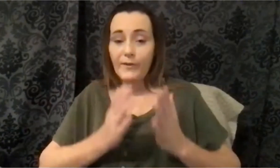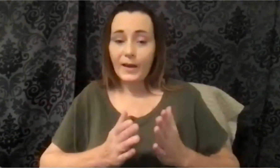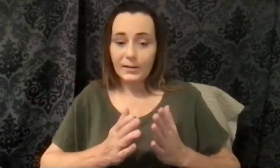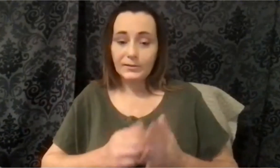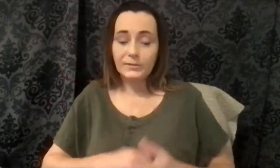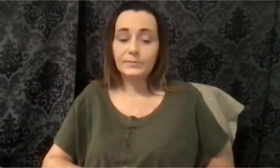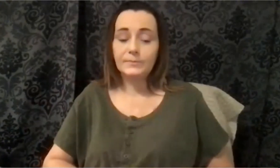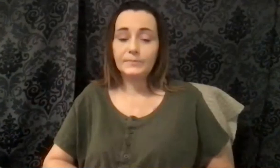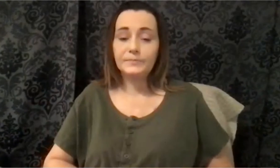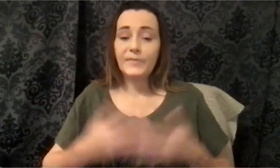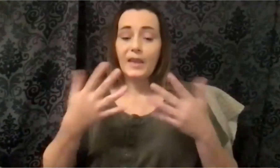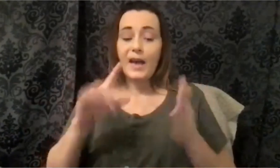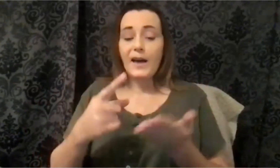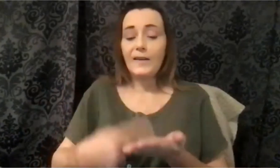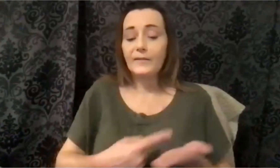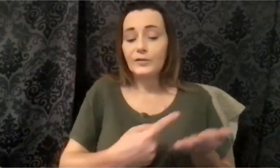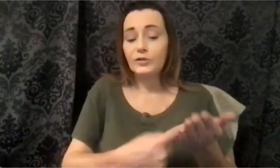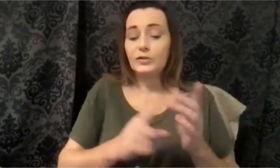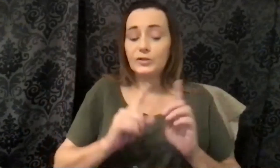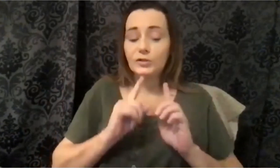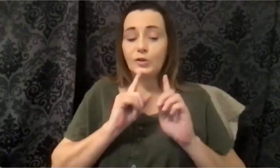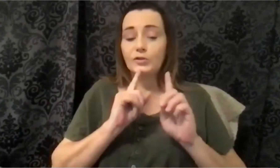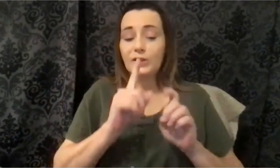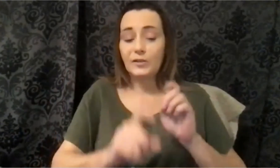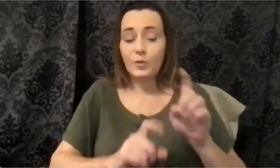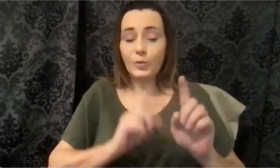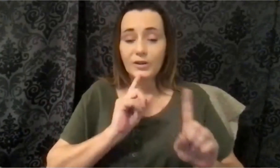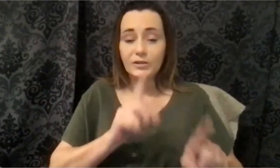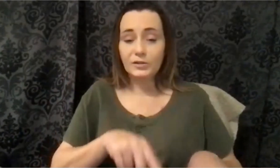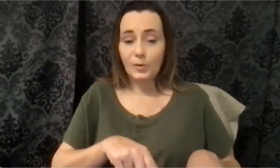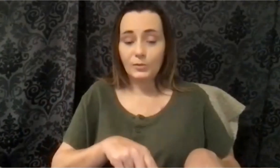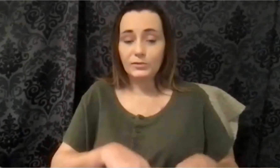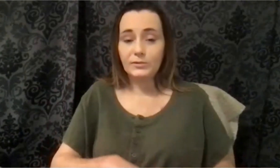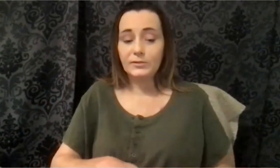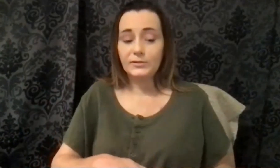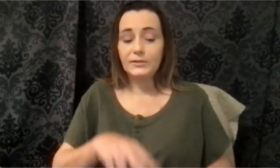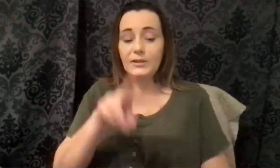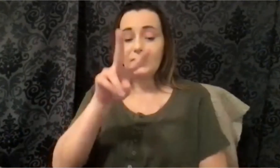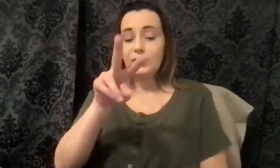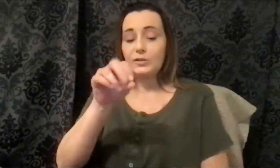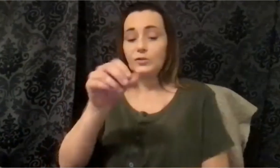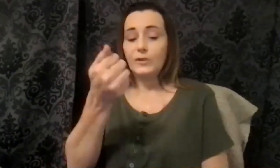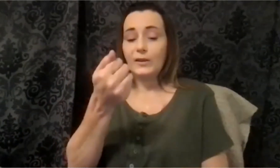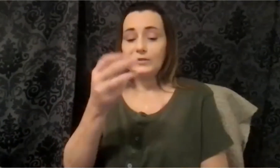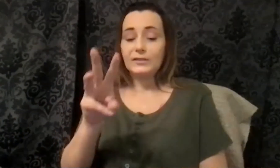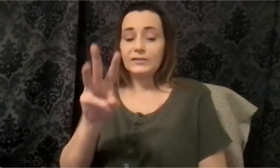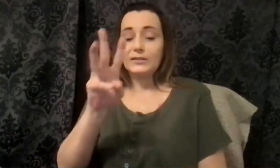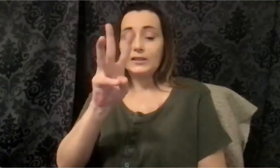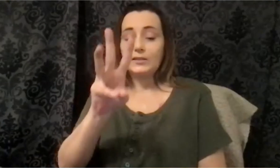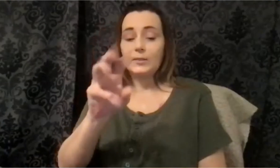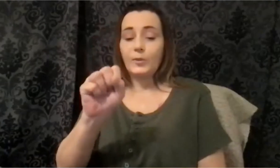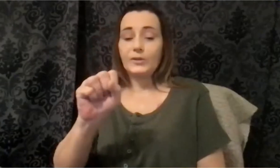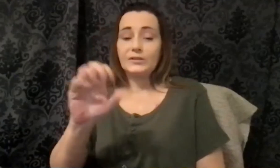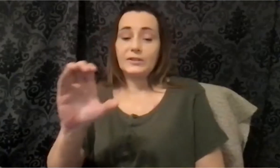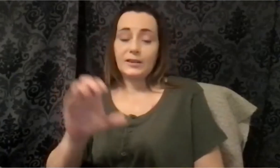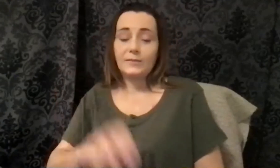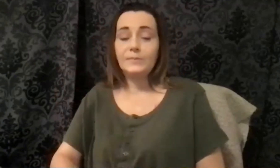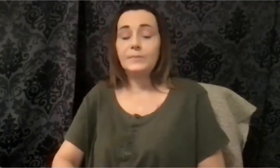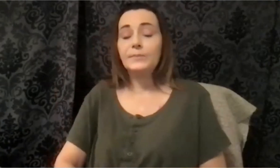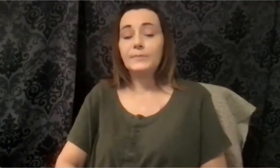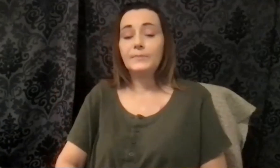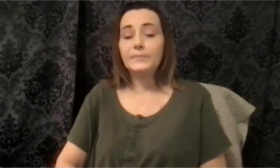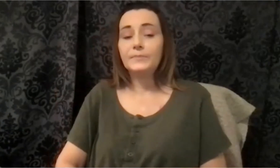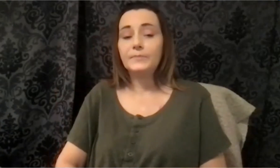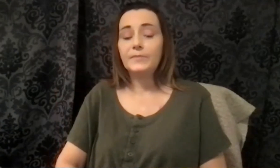After discussing the survey results with participants at the 2016 World Service Conference, the fellowship was